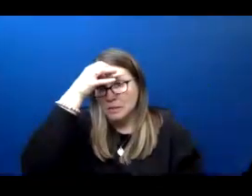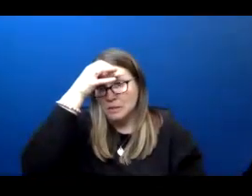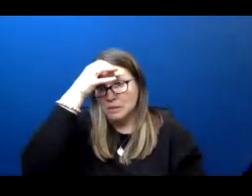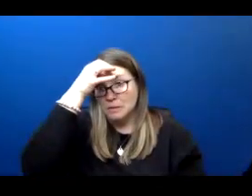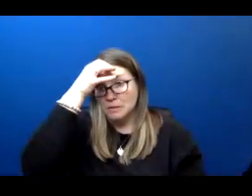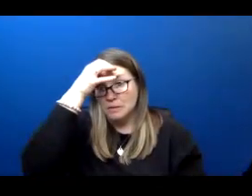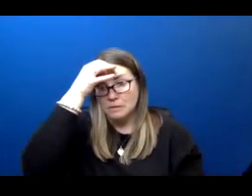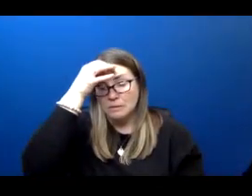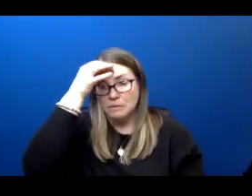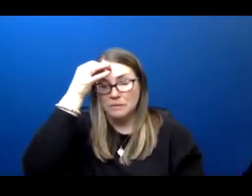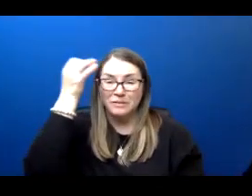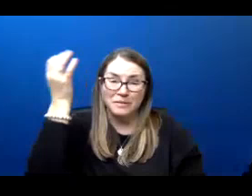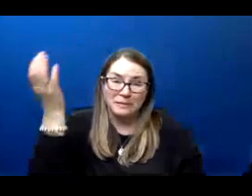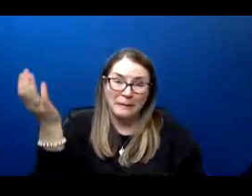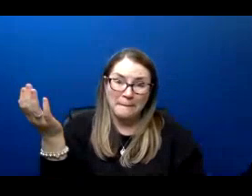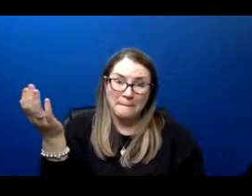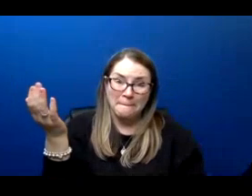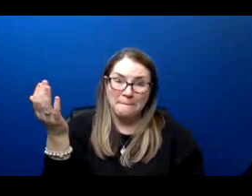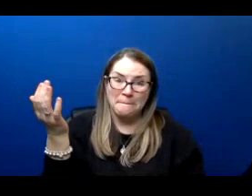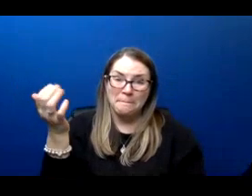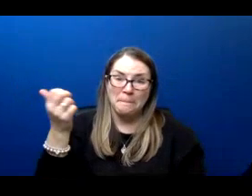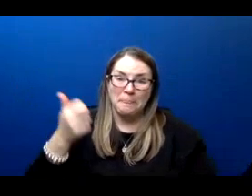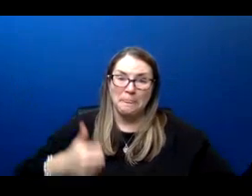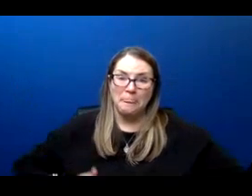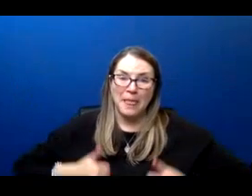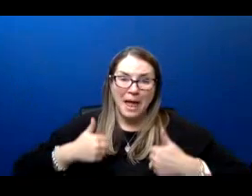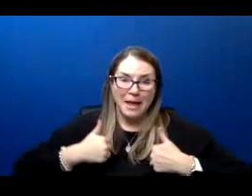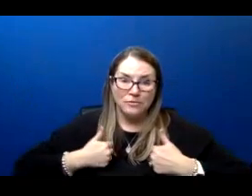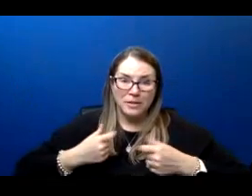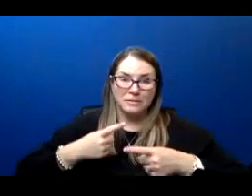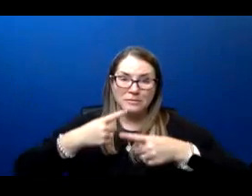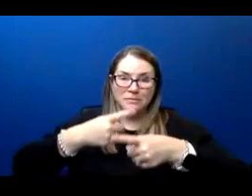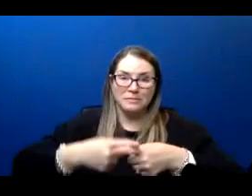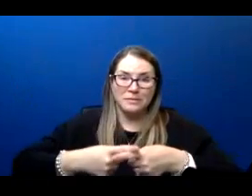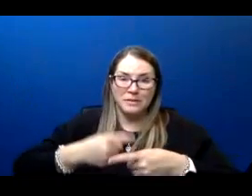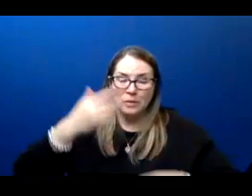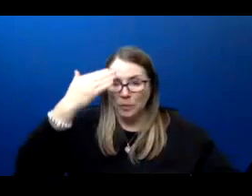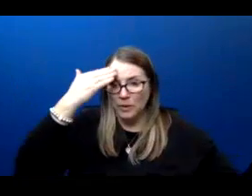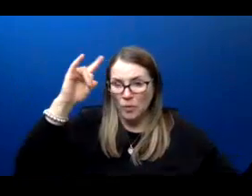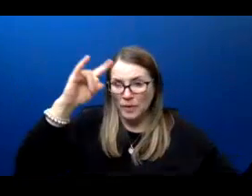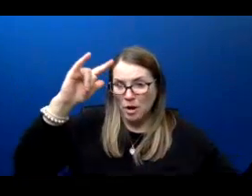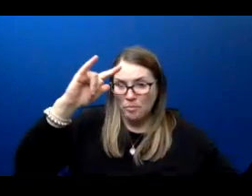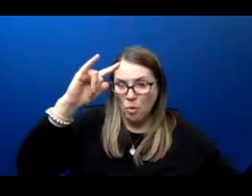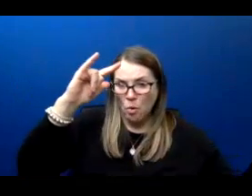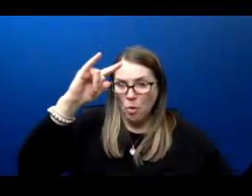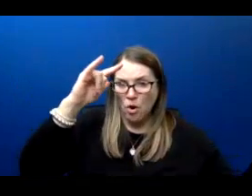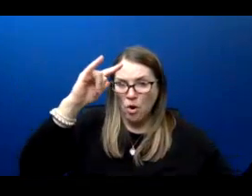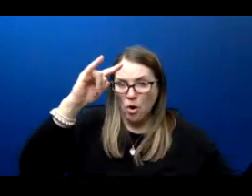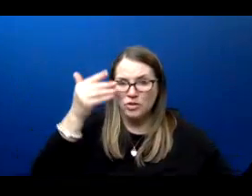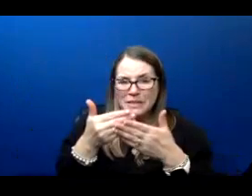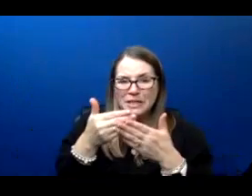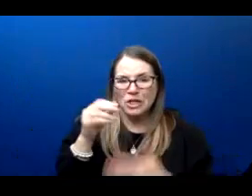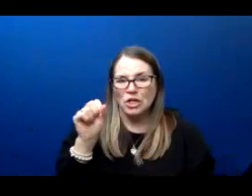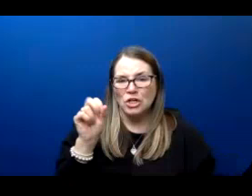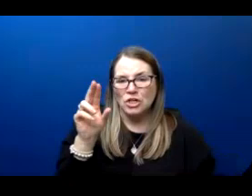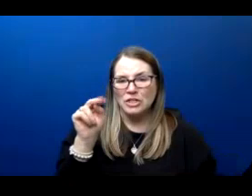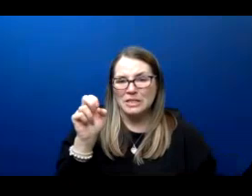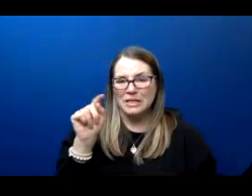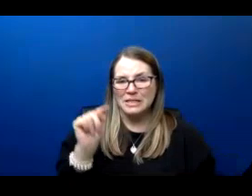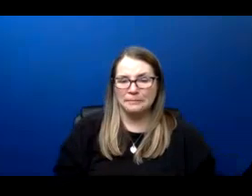So that's usually, instead of giving you addresses and things in crossroads, that everybody knows where the airport is. So it's right off of Sunset, a couple of blocks